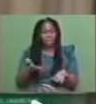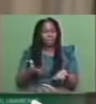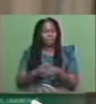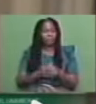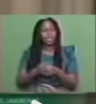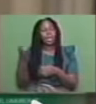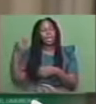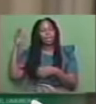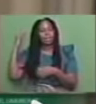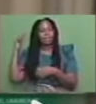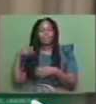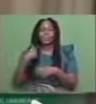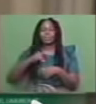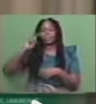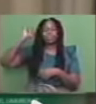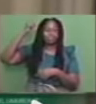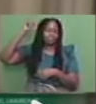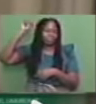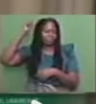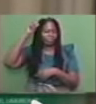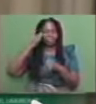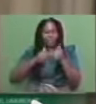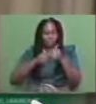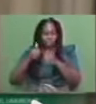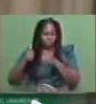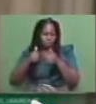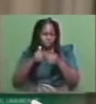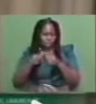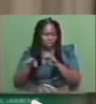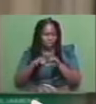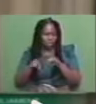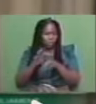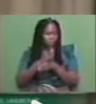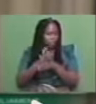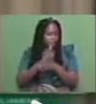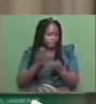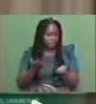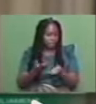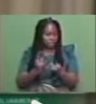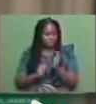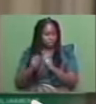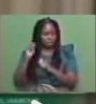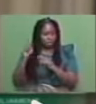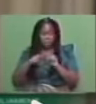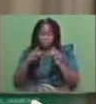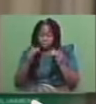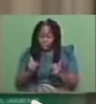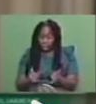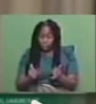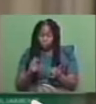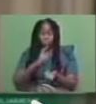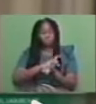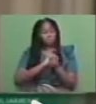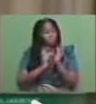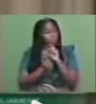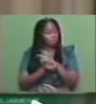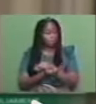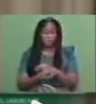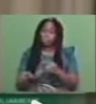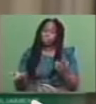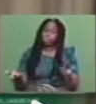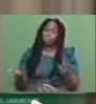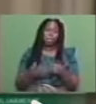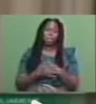read the budget. He confessed that the ease of doing business is intolerable. Who's been there for the past 5